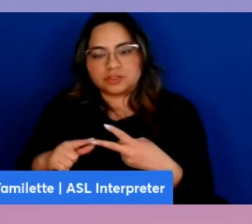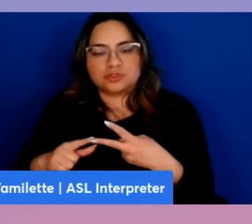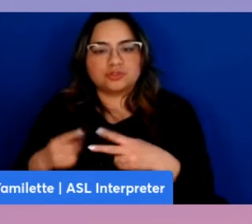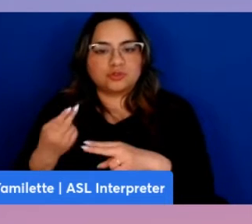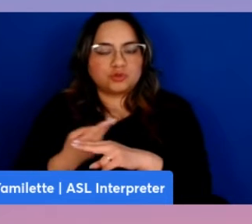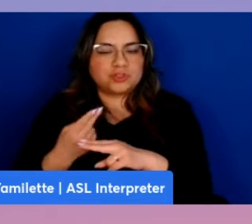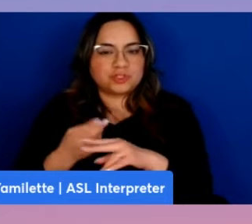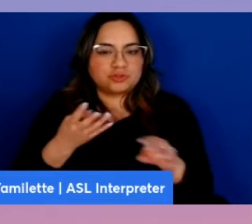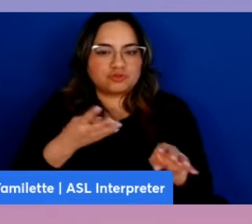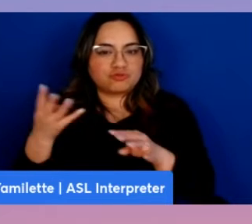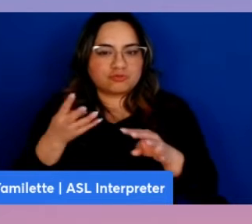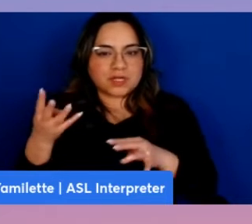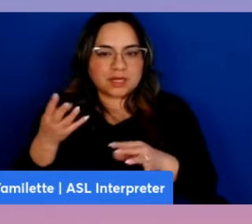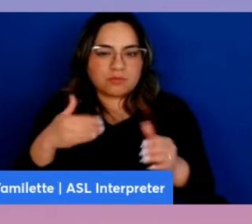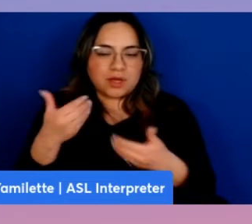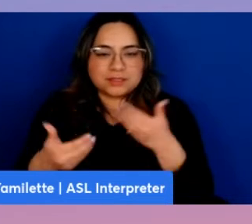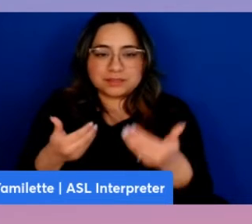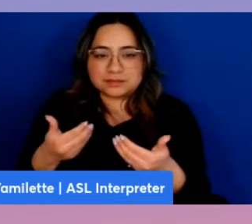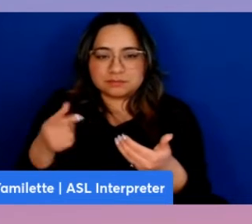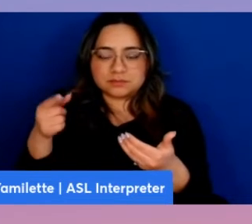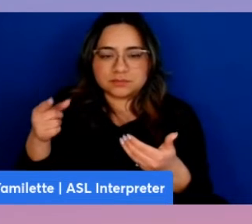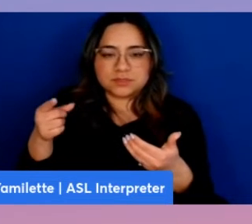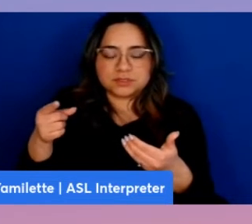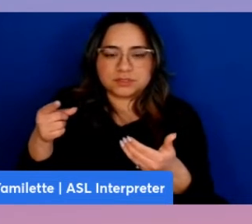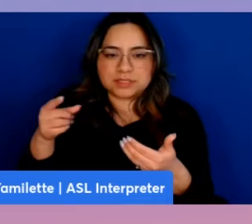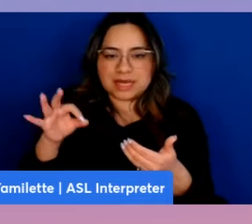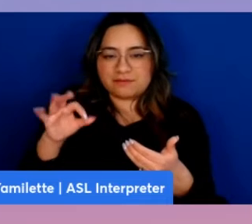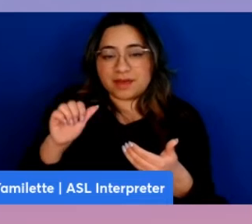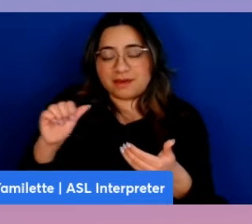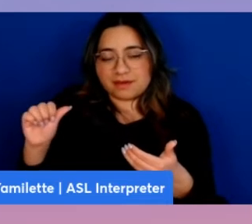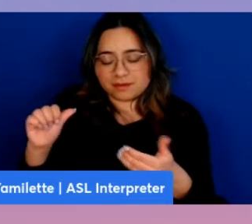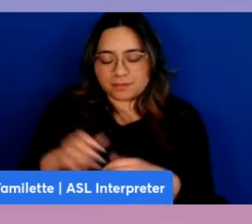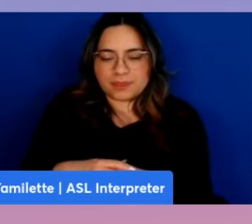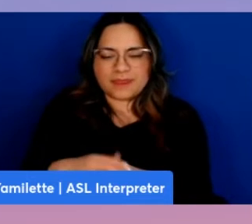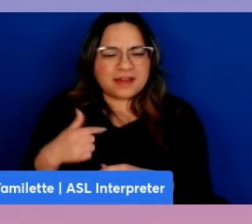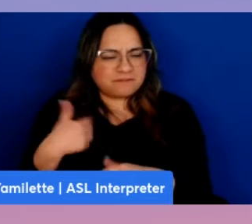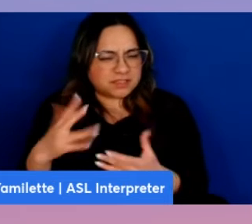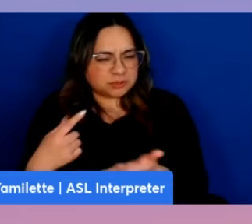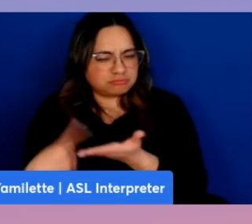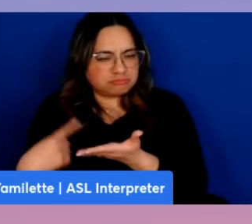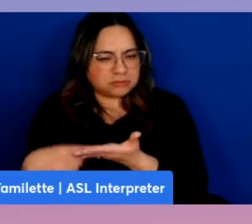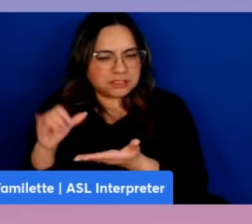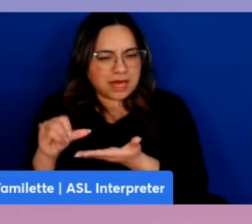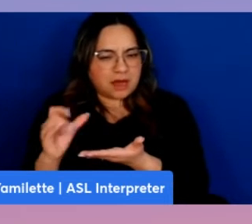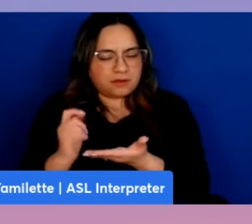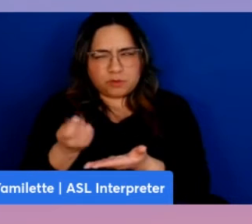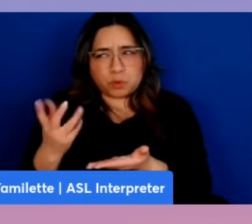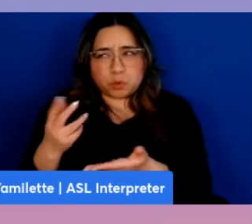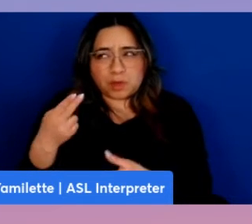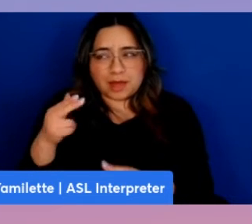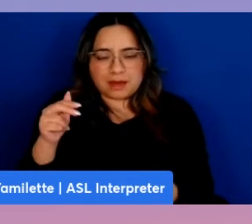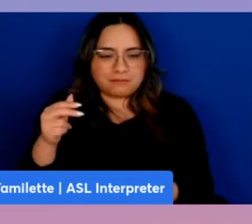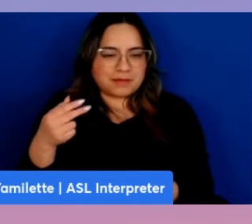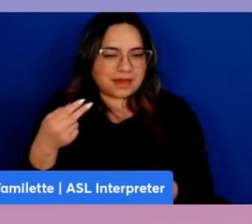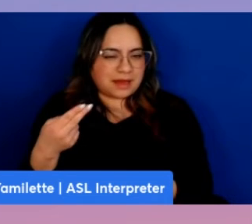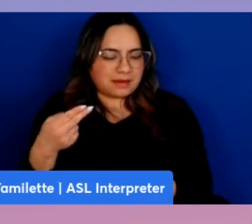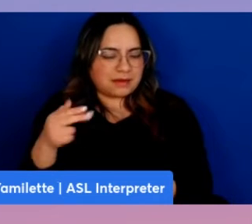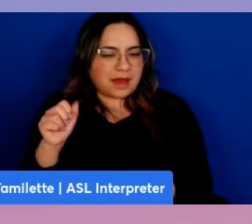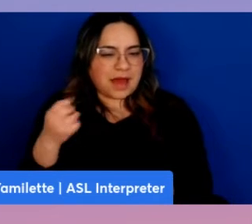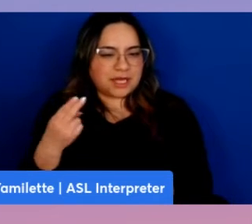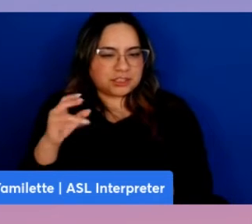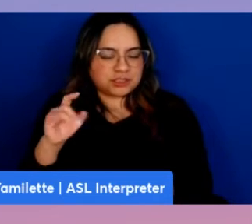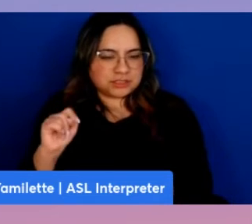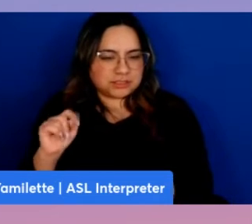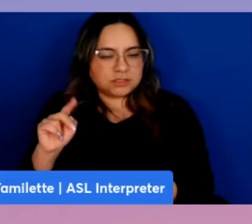I think I did a presentation about that a couple of Hashi talks ago, when we connect to FAA and start analyzing flight